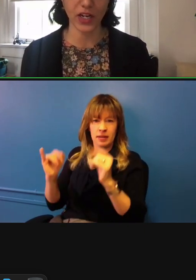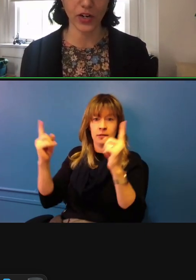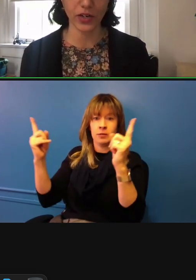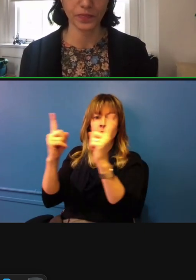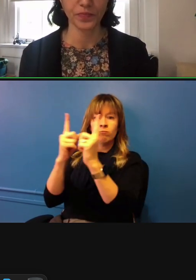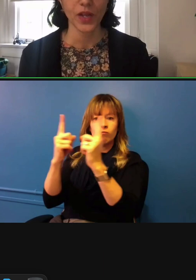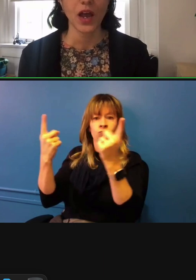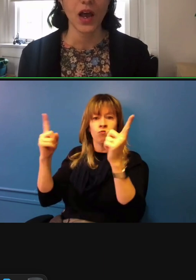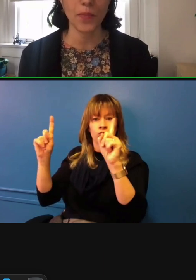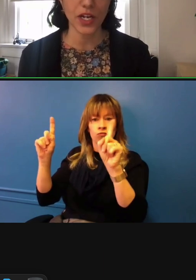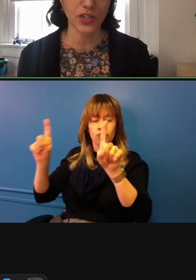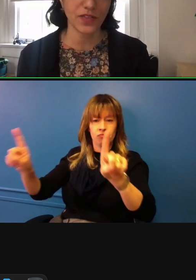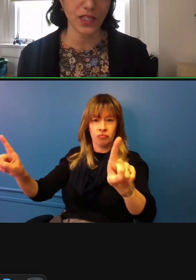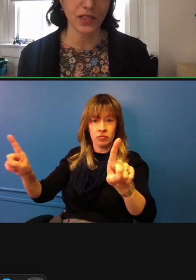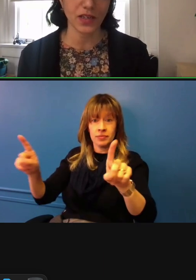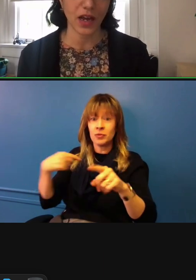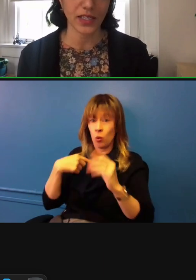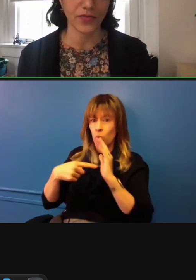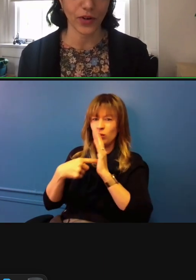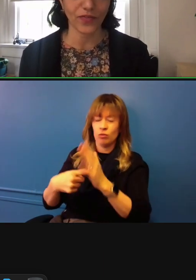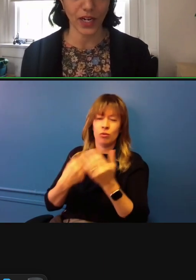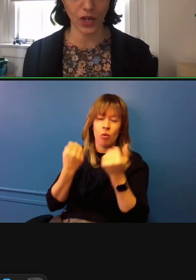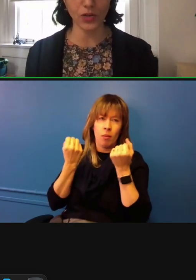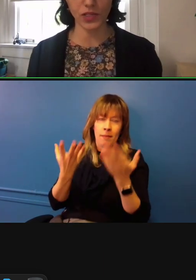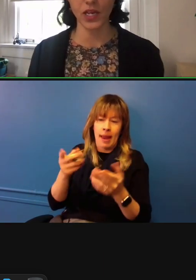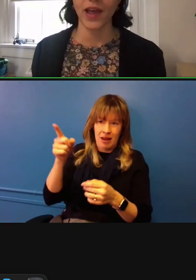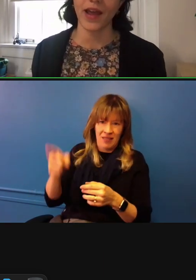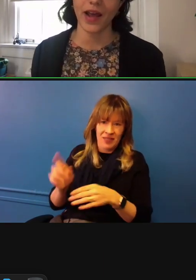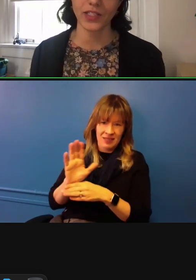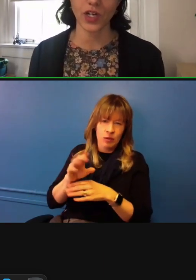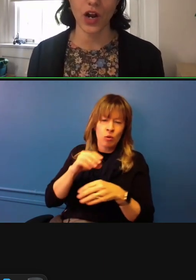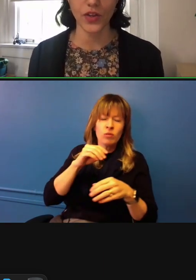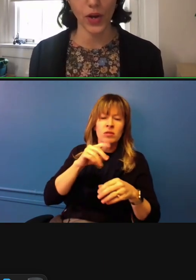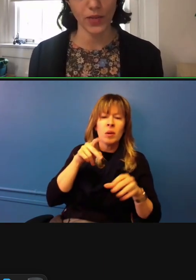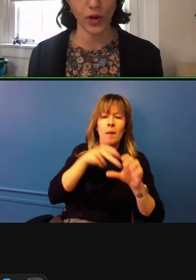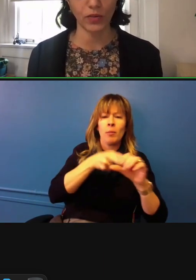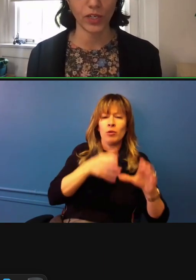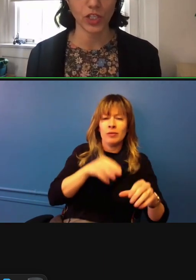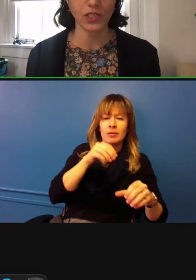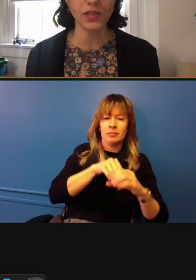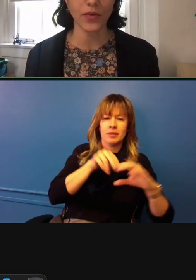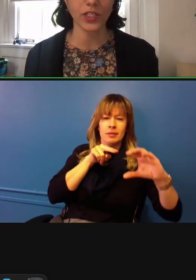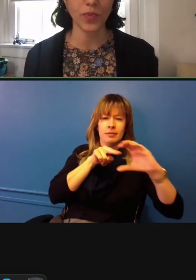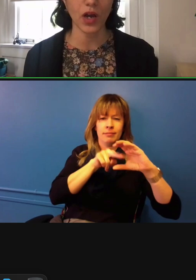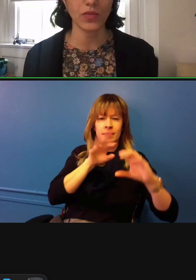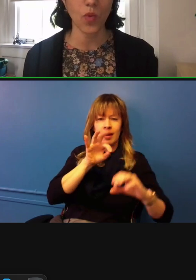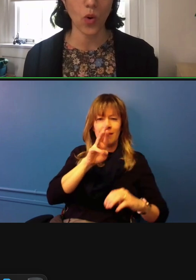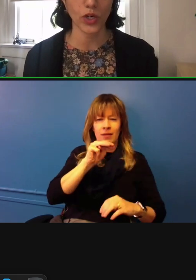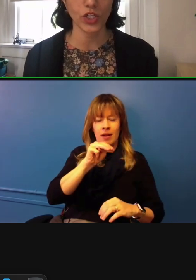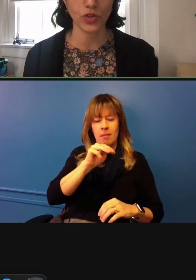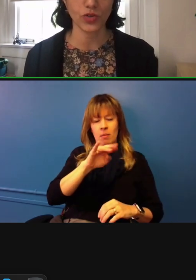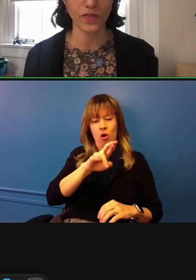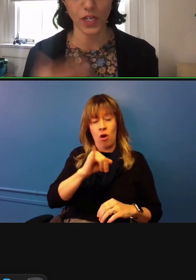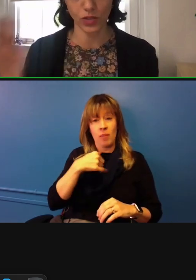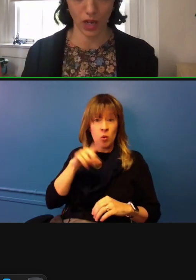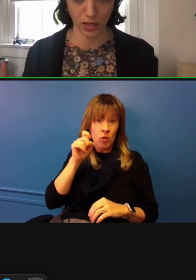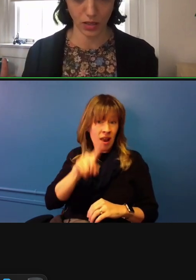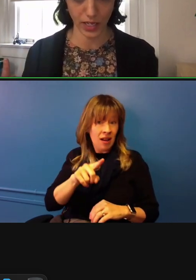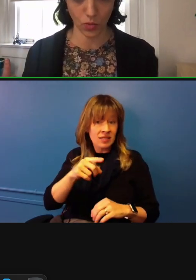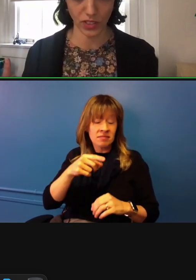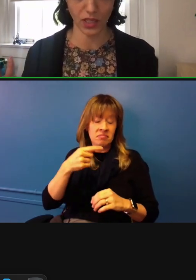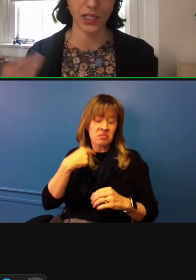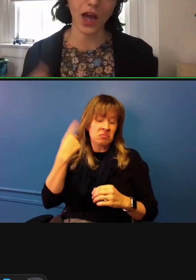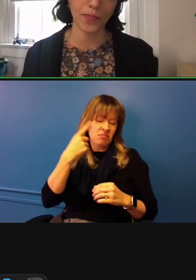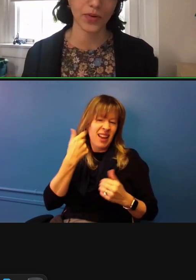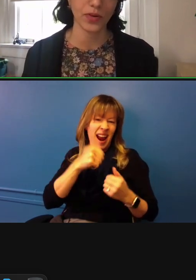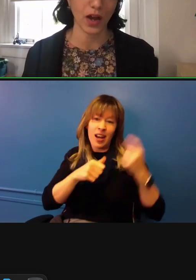fMRI scanner a bunch of these different videos and asked, are there any brain regions that respond more to the videos on,